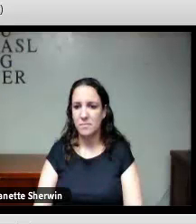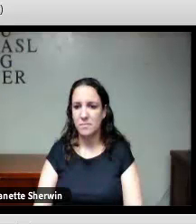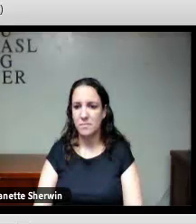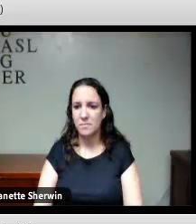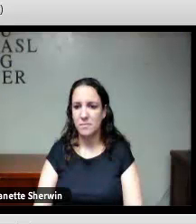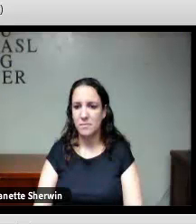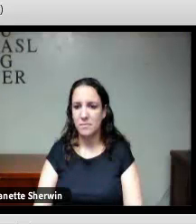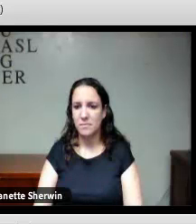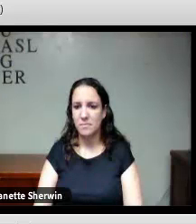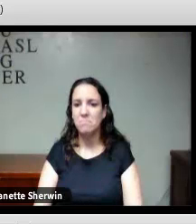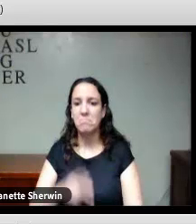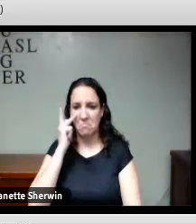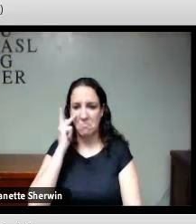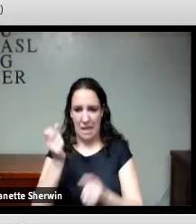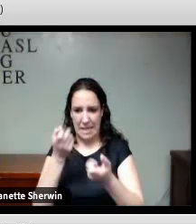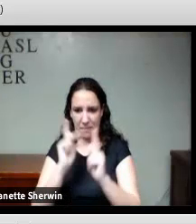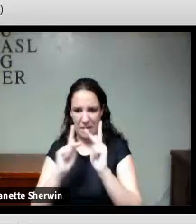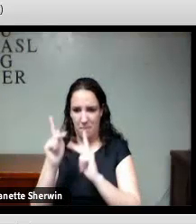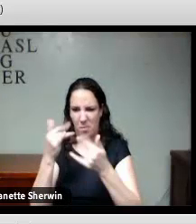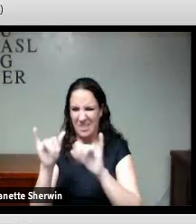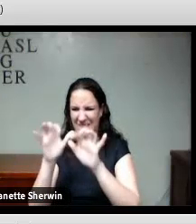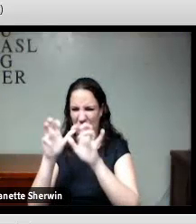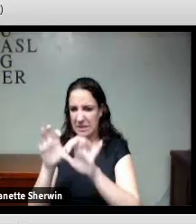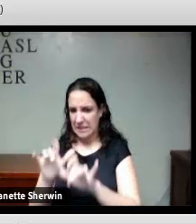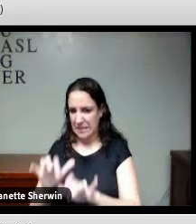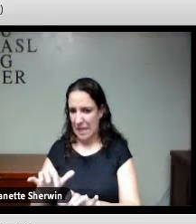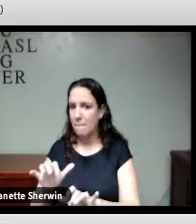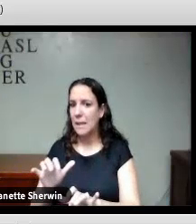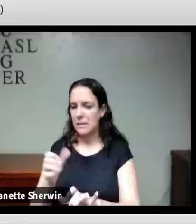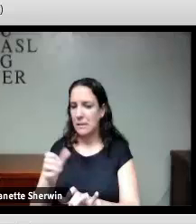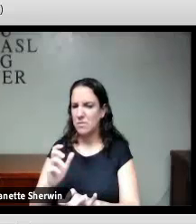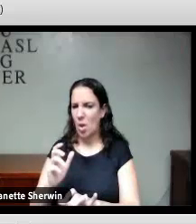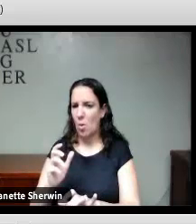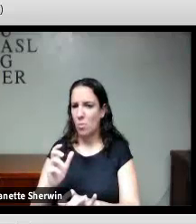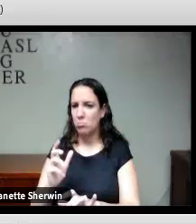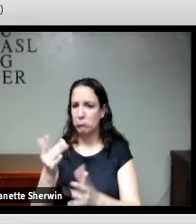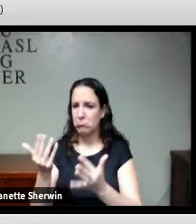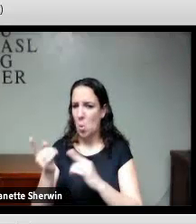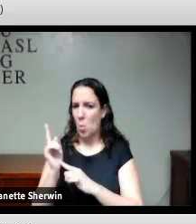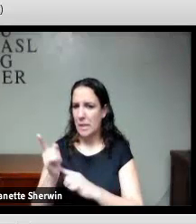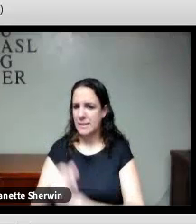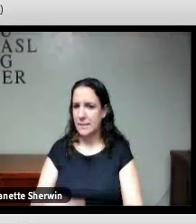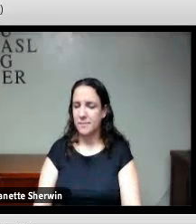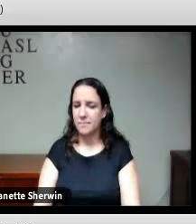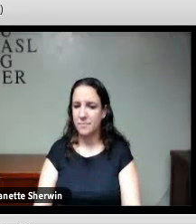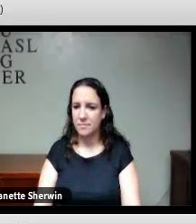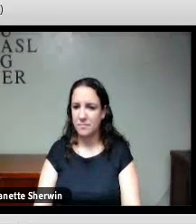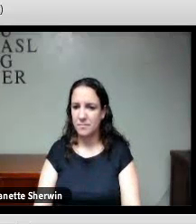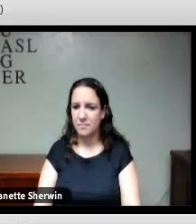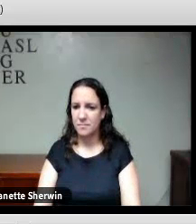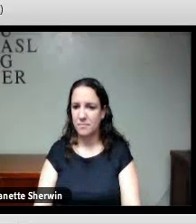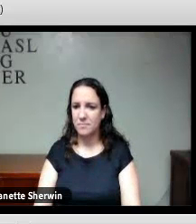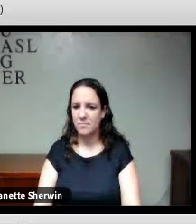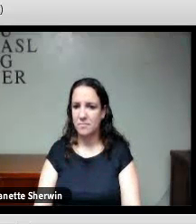I see several people are still typing, so I want to make sure we have some good, solid suggestions in the chat box. Several have already popped